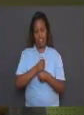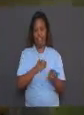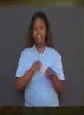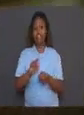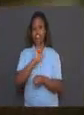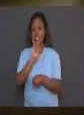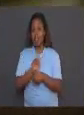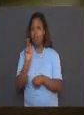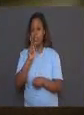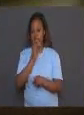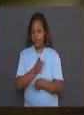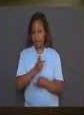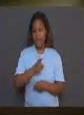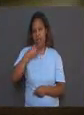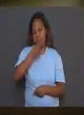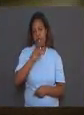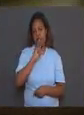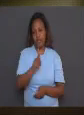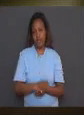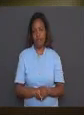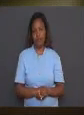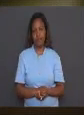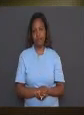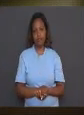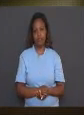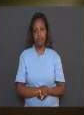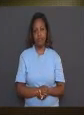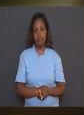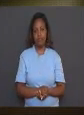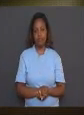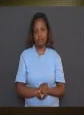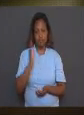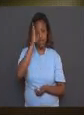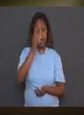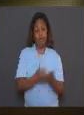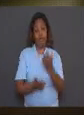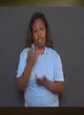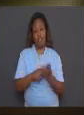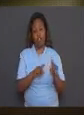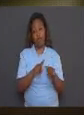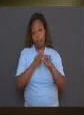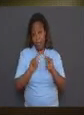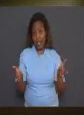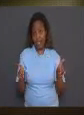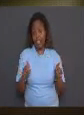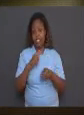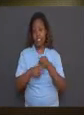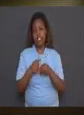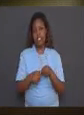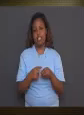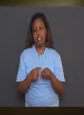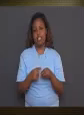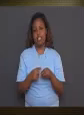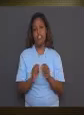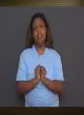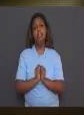citizens. We will be talking specifically about